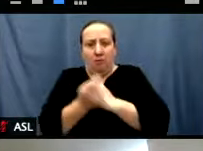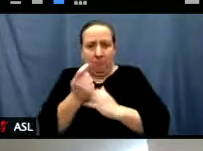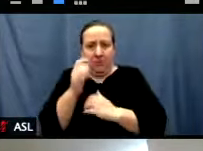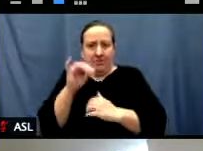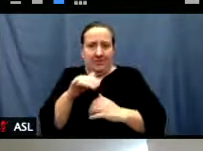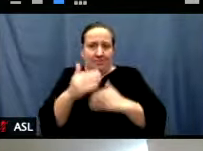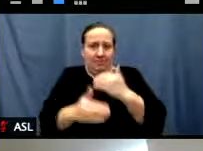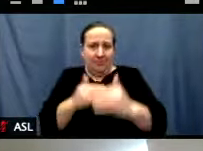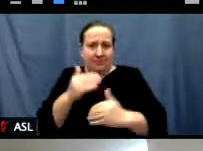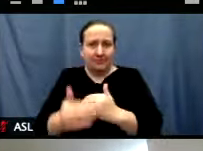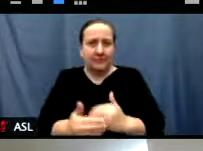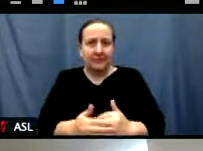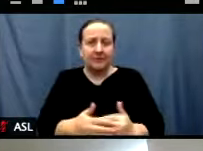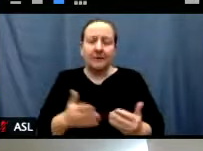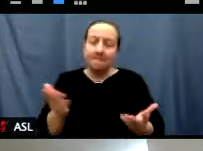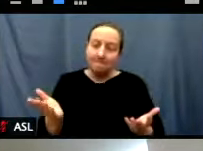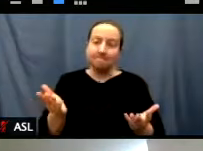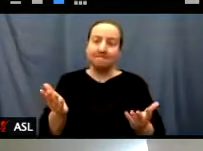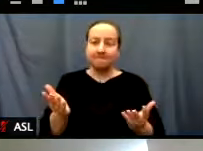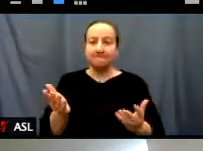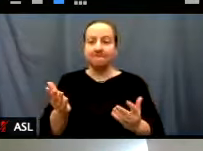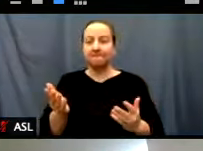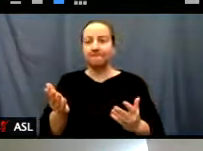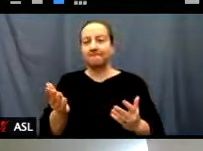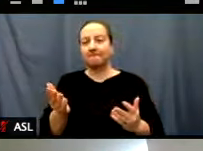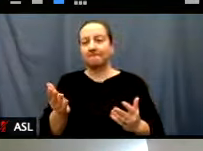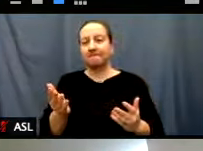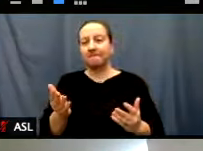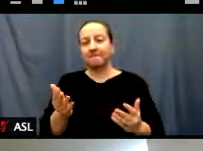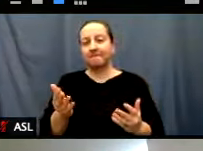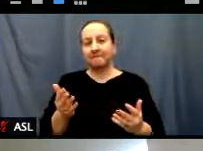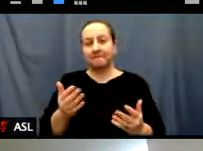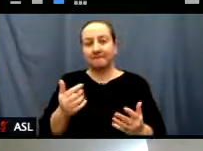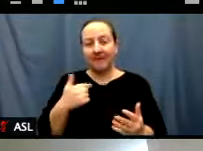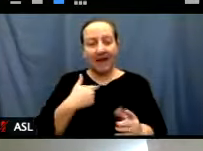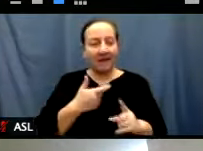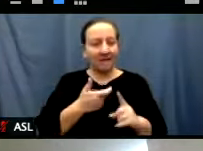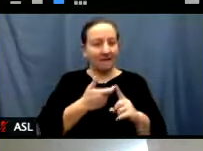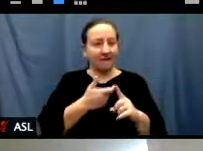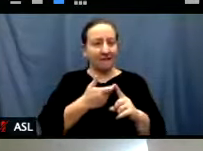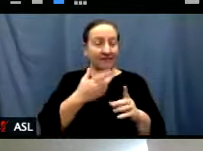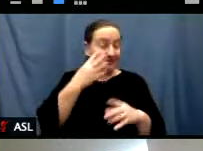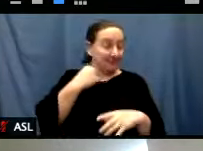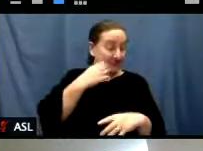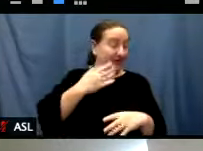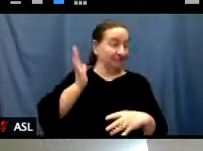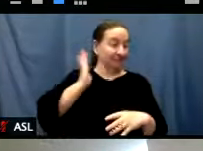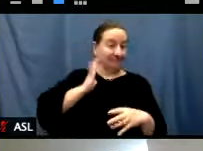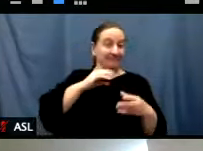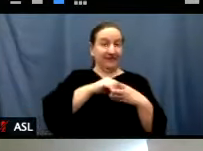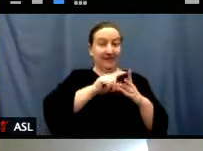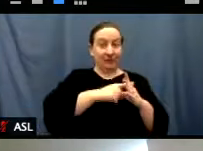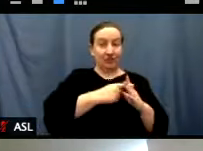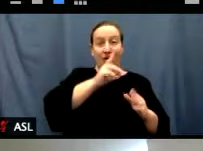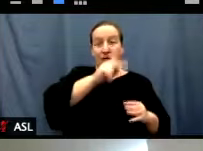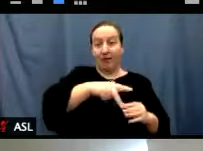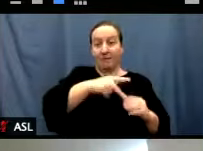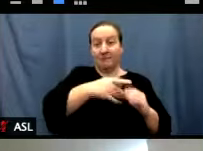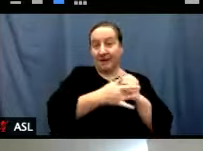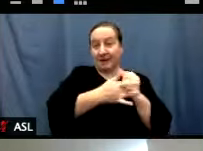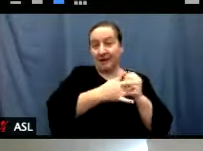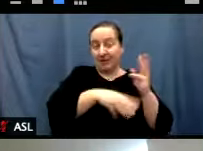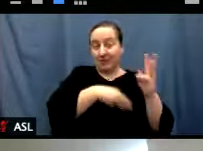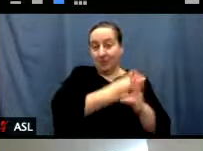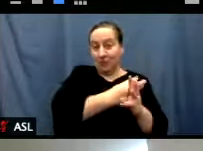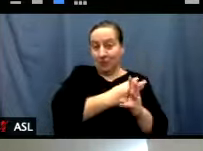so I think as somebody who comes from the startup technology world, less than 2 weeks